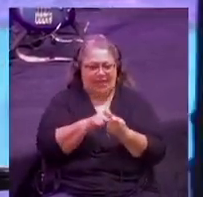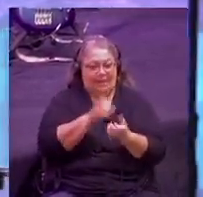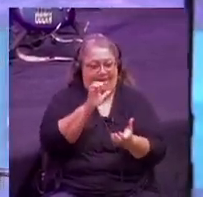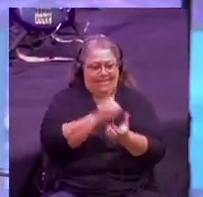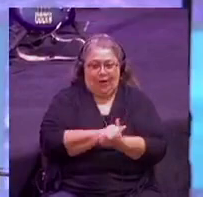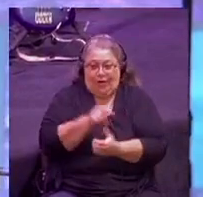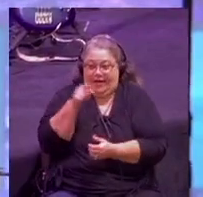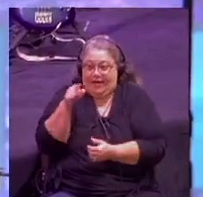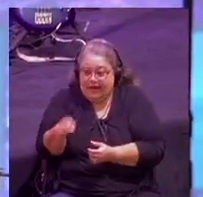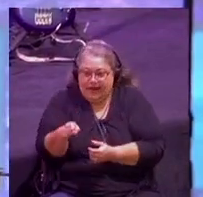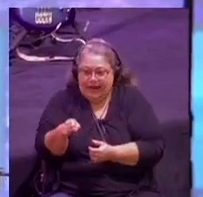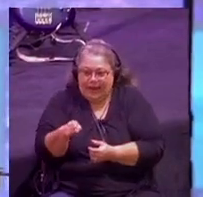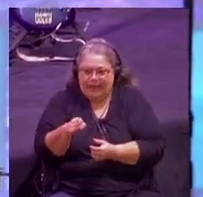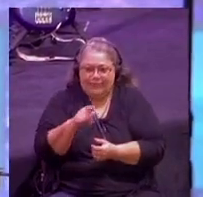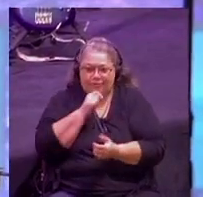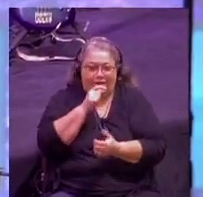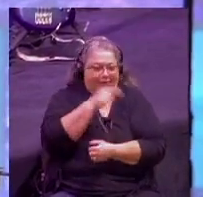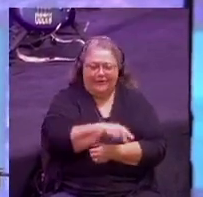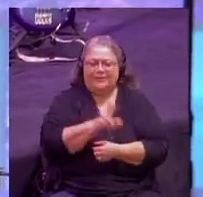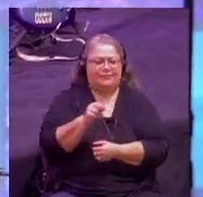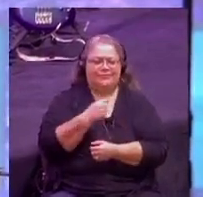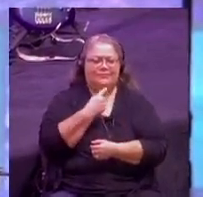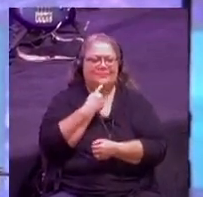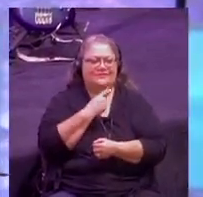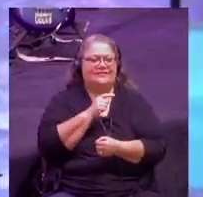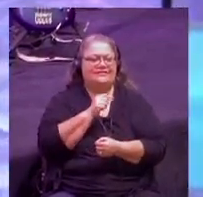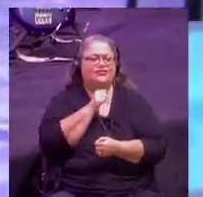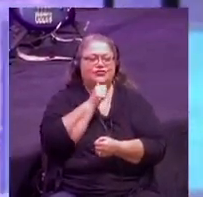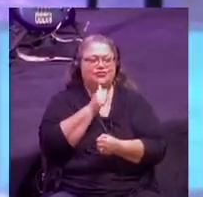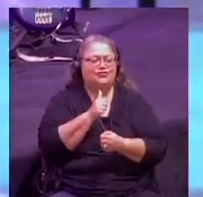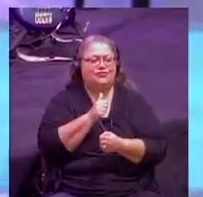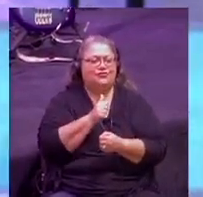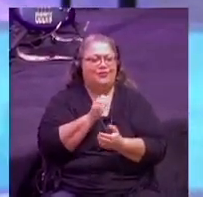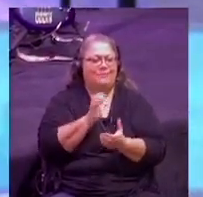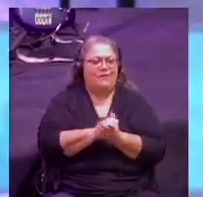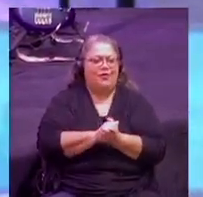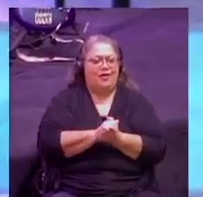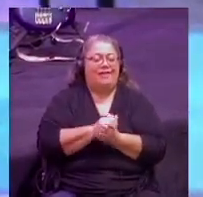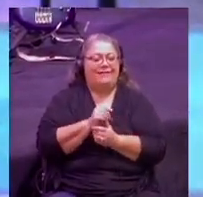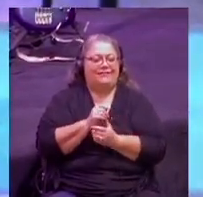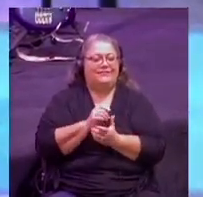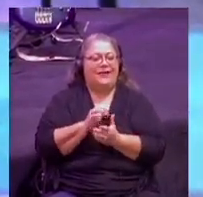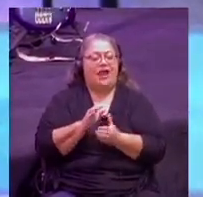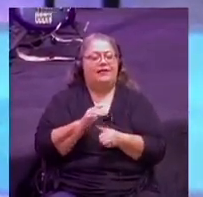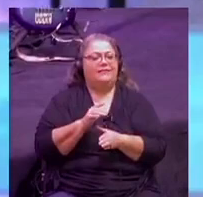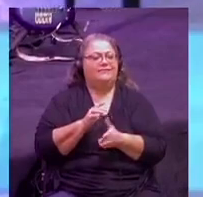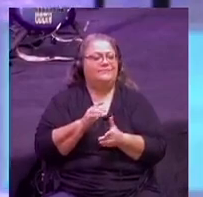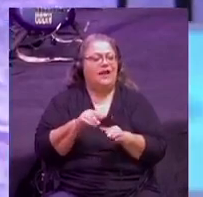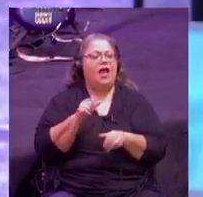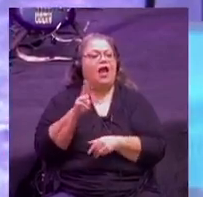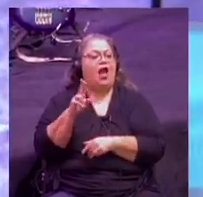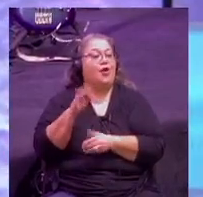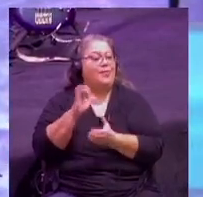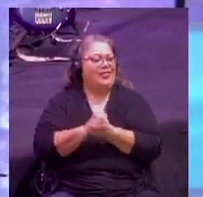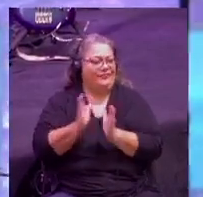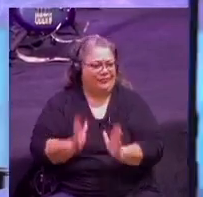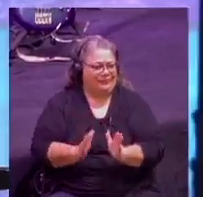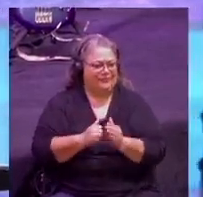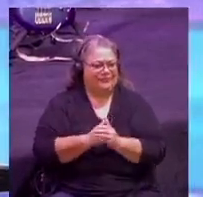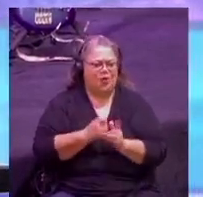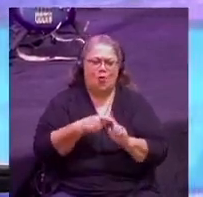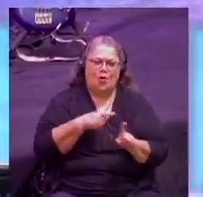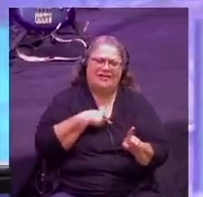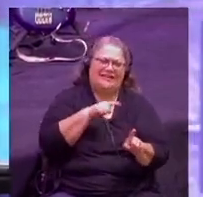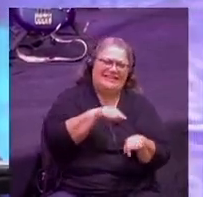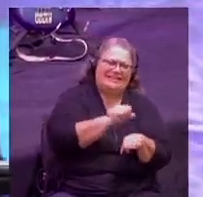him and not him. And I need the Holy Spirit to speak to my life about, should I take this job or